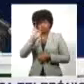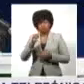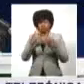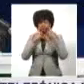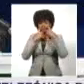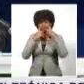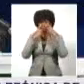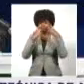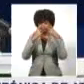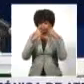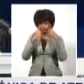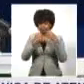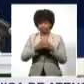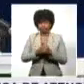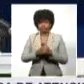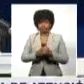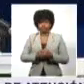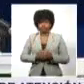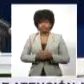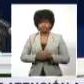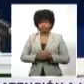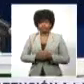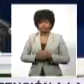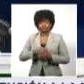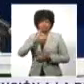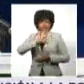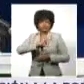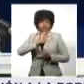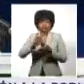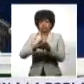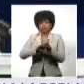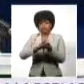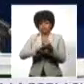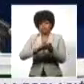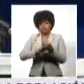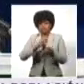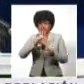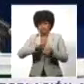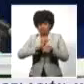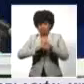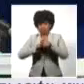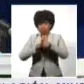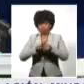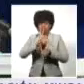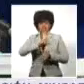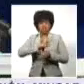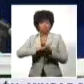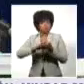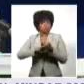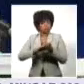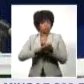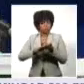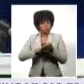male, with 52.9%, and 67.6%